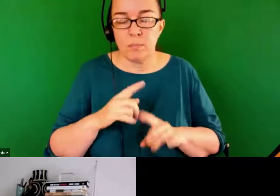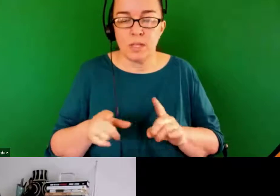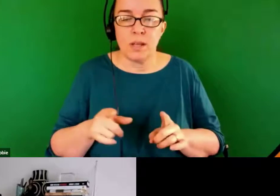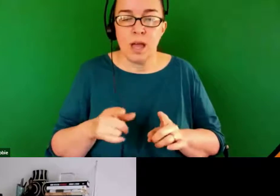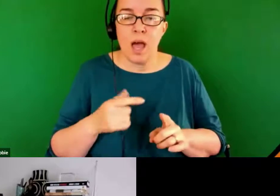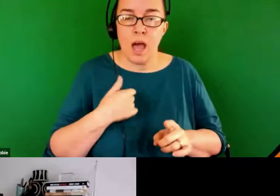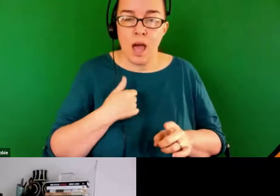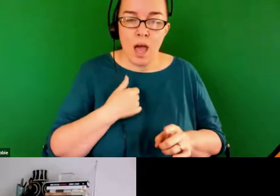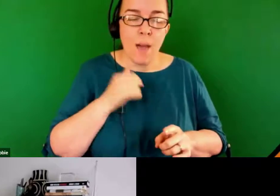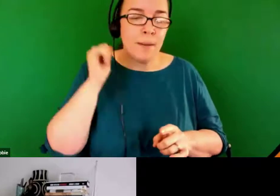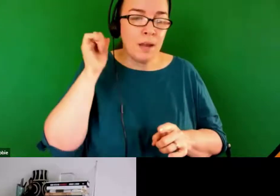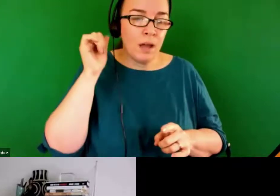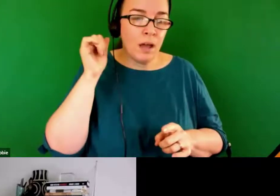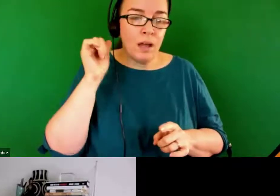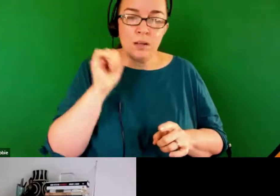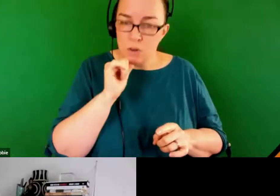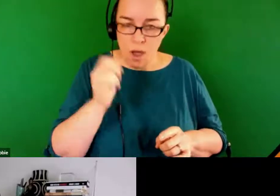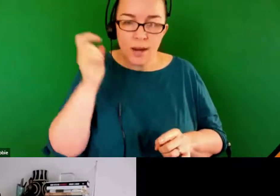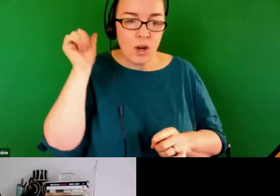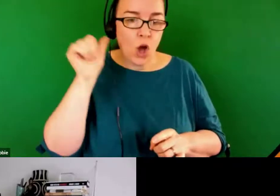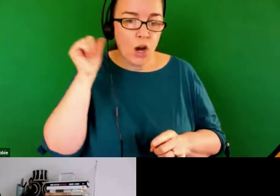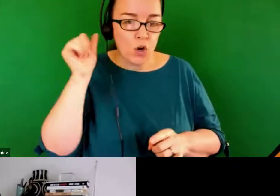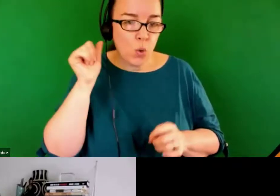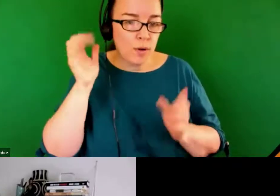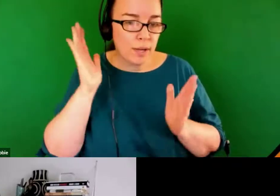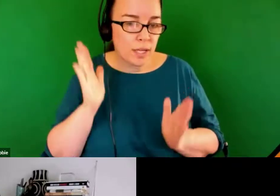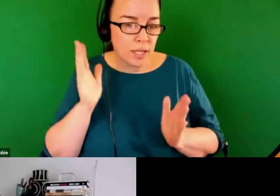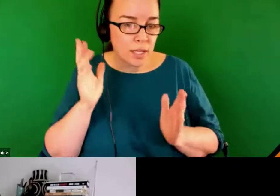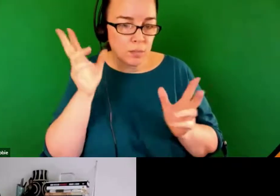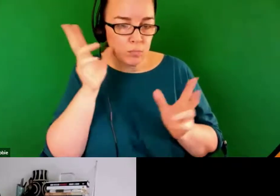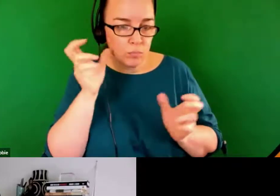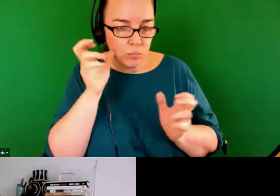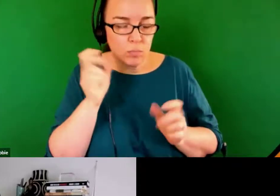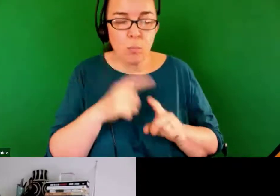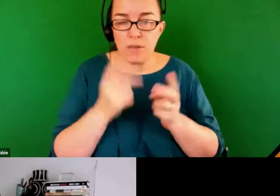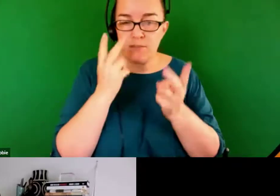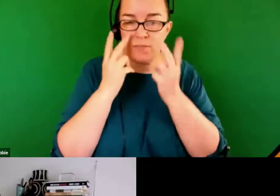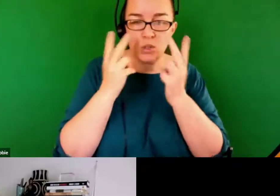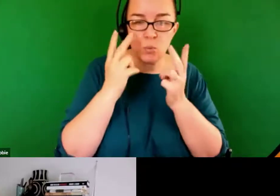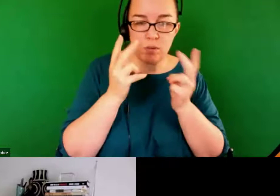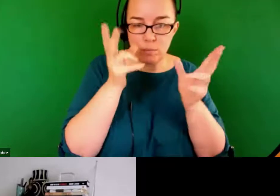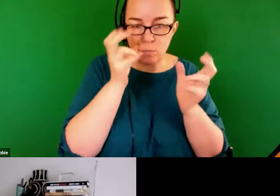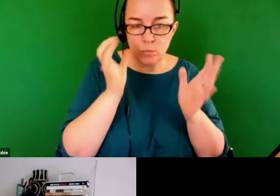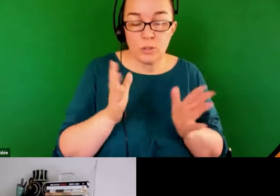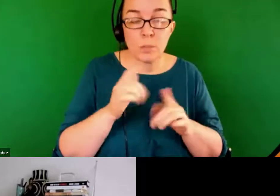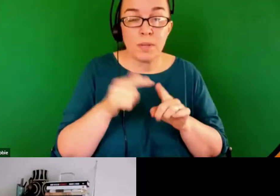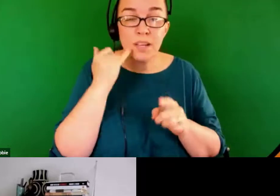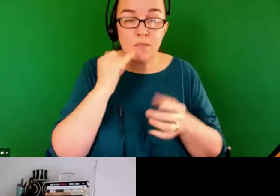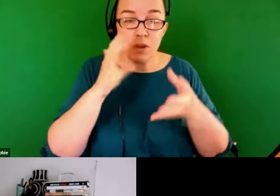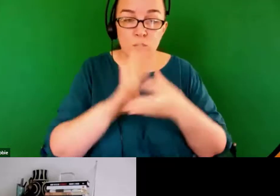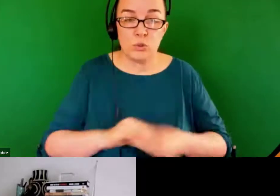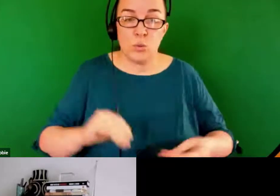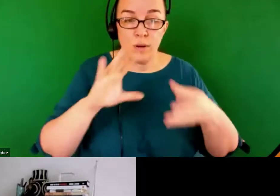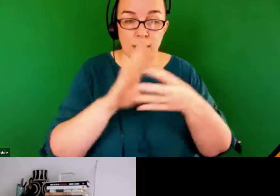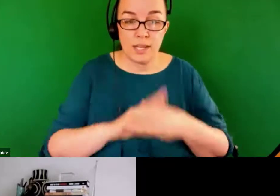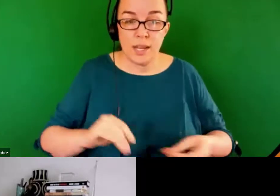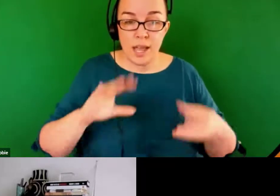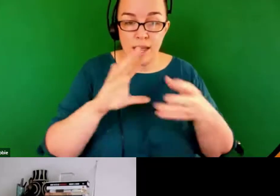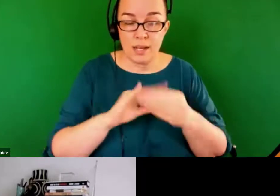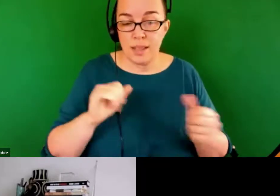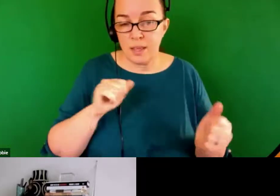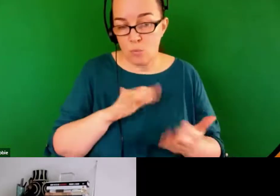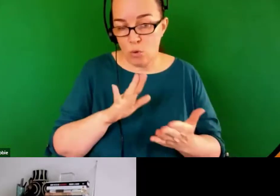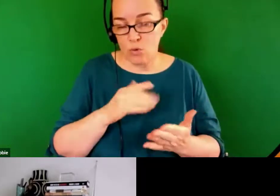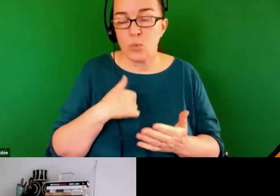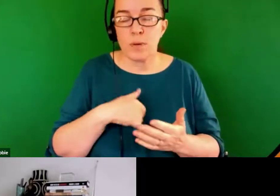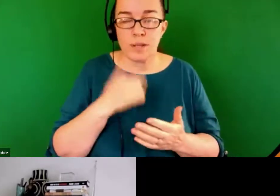not an auditory person, but I am a visual. However, when someone has a storytelling approach, we know that in public health, storytelling